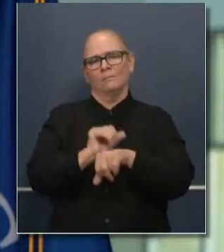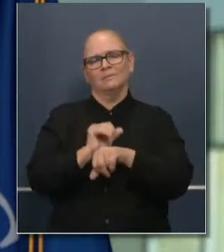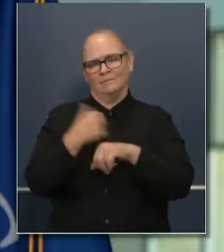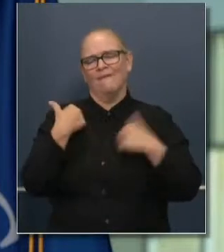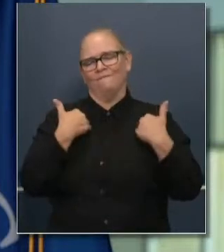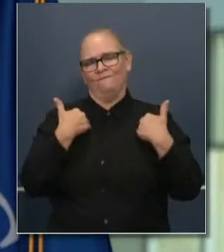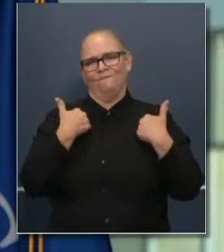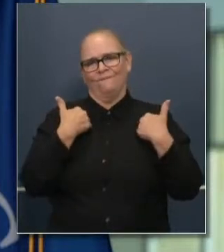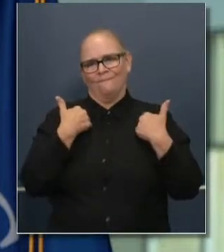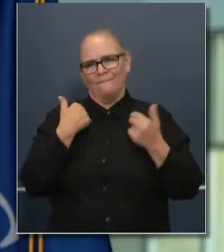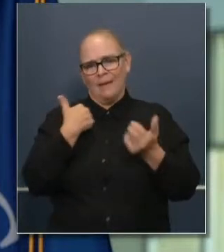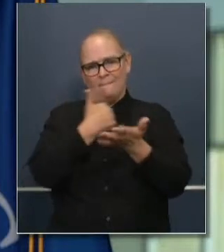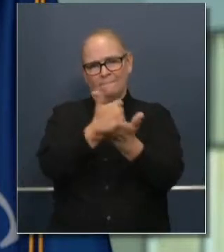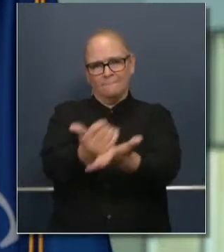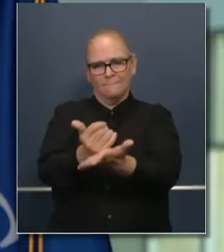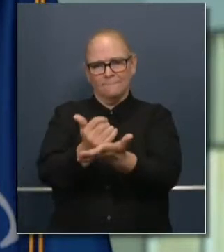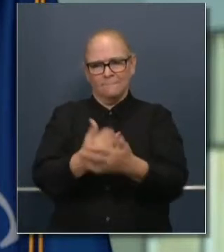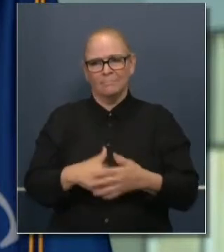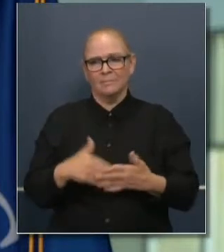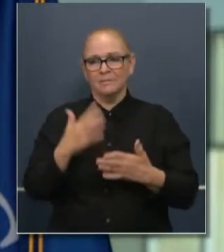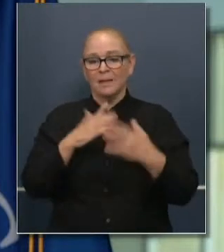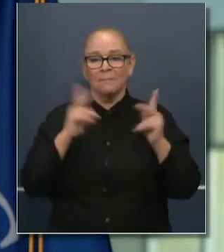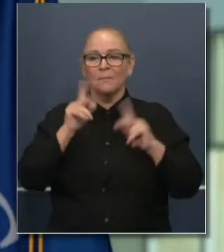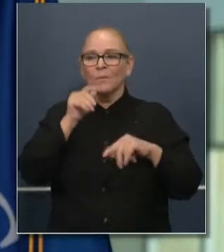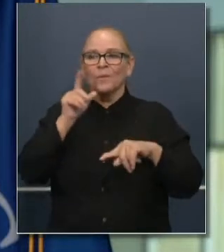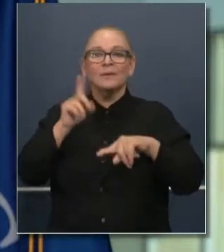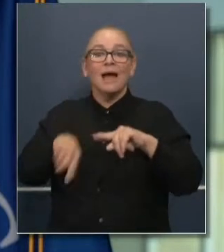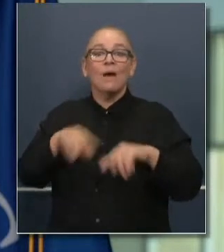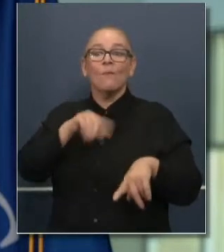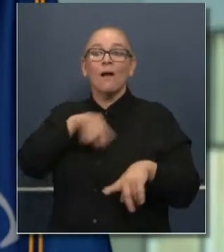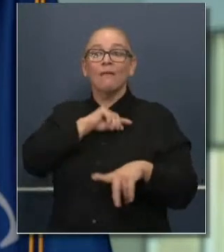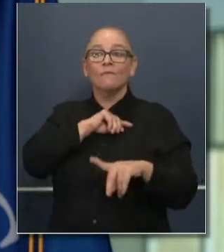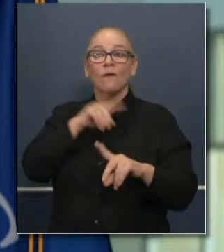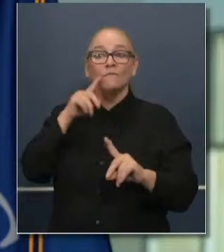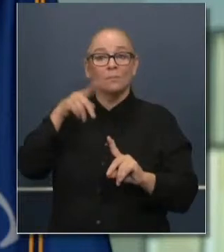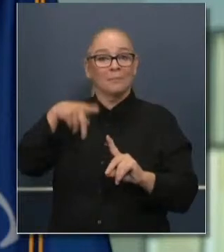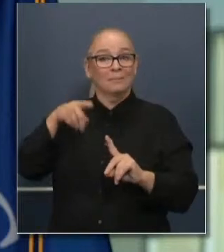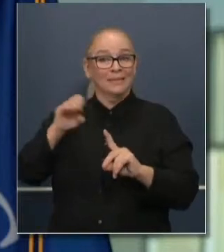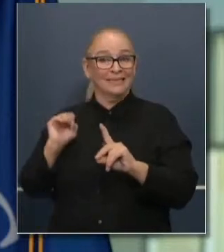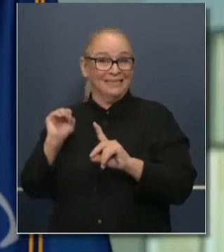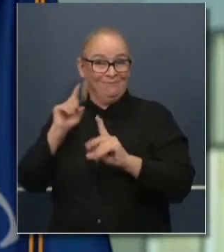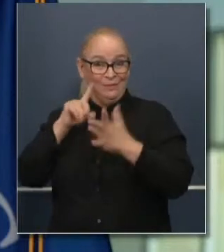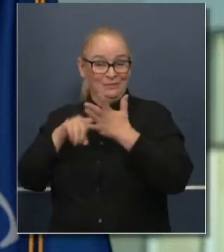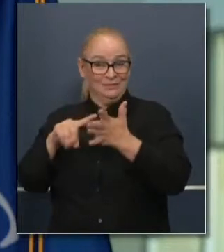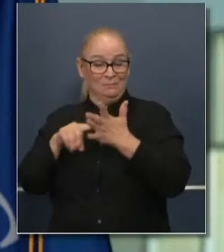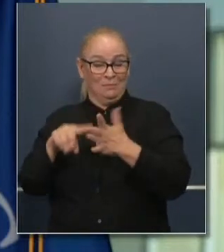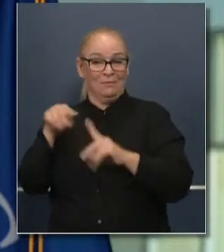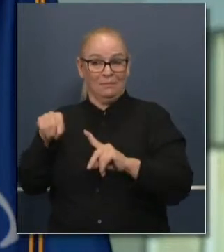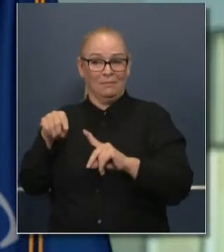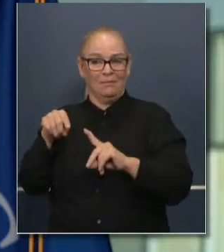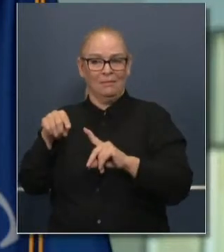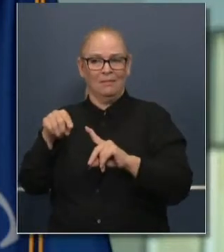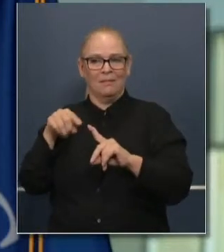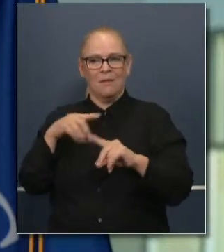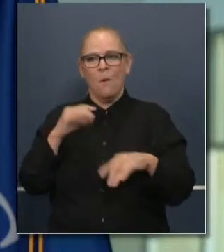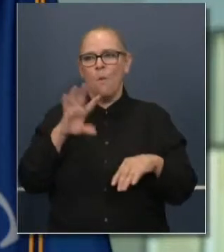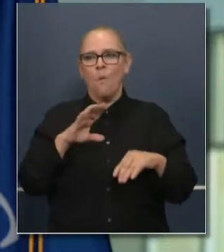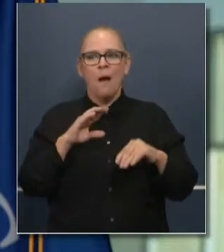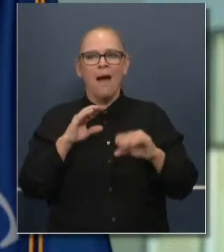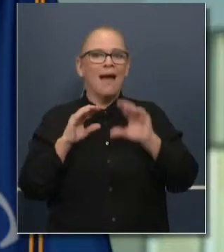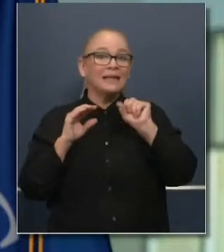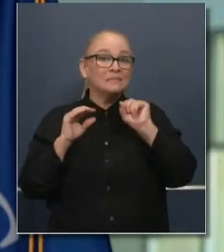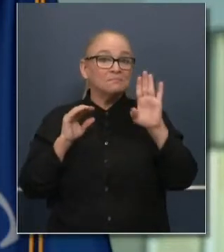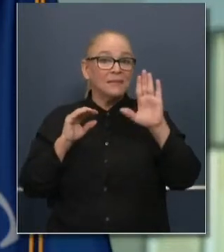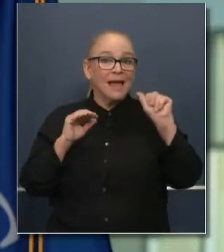the PPP program, as well as SBA programs that many small businesses avail themselves to.